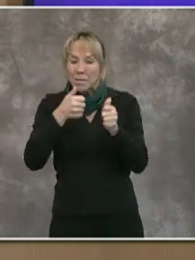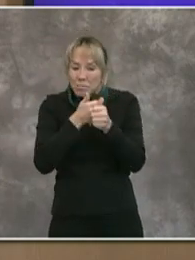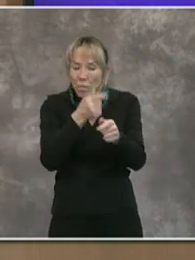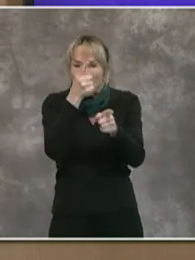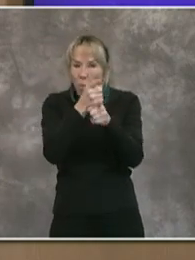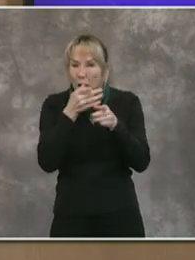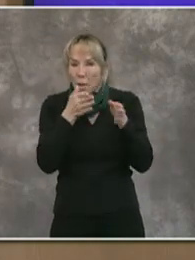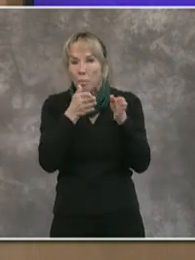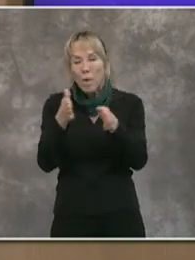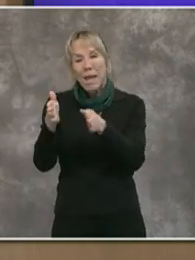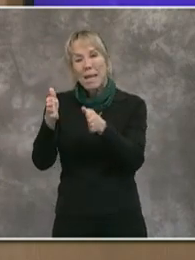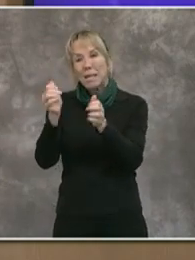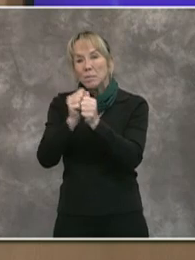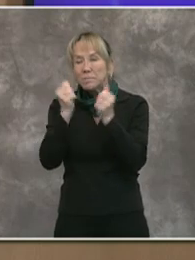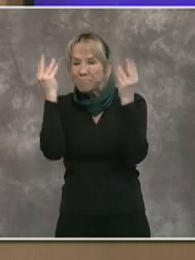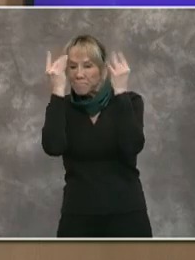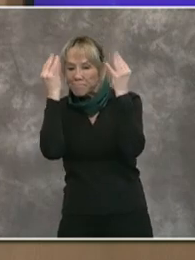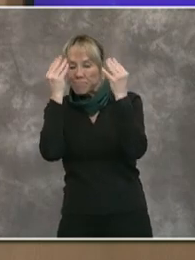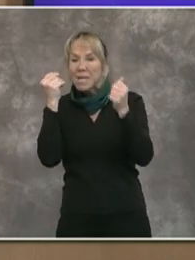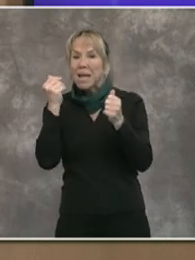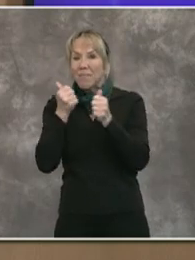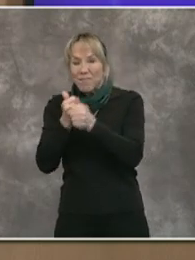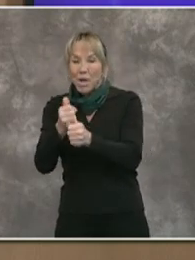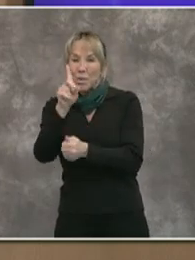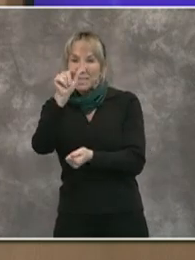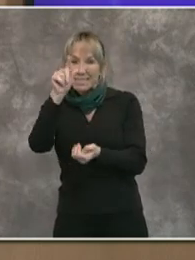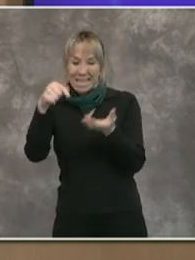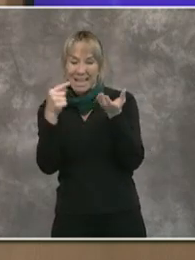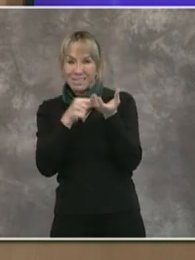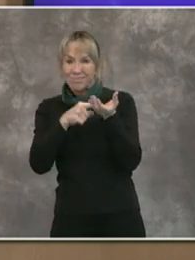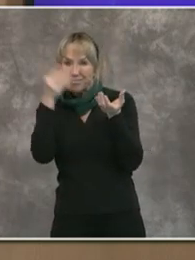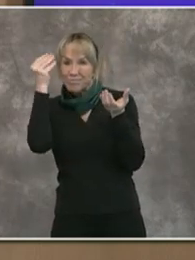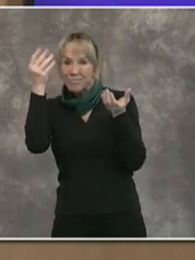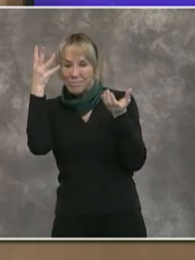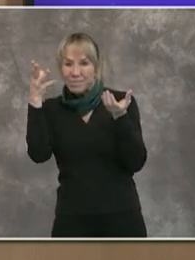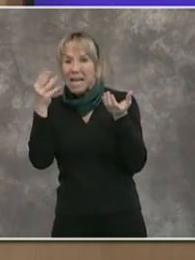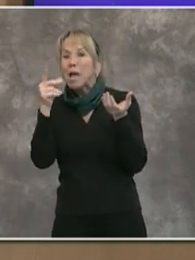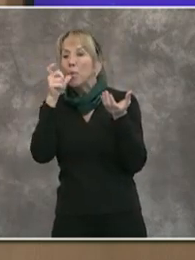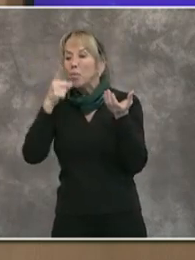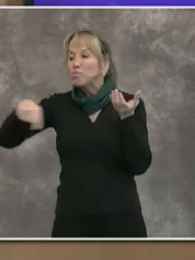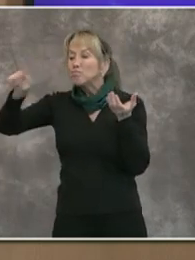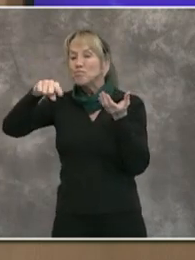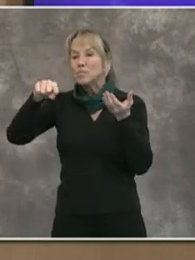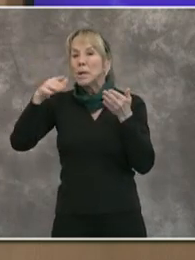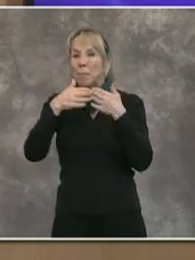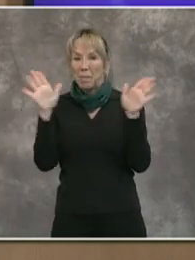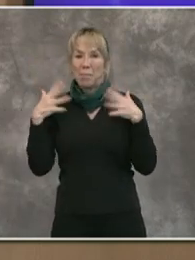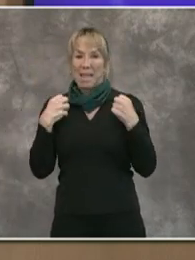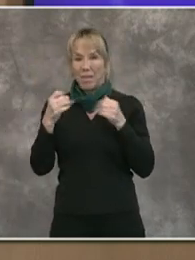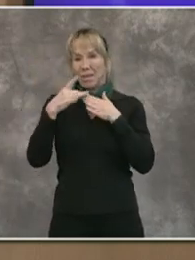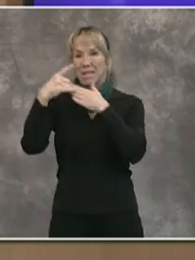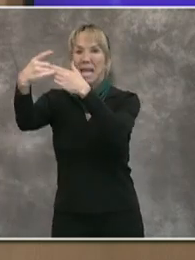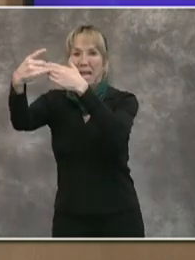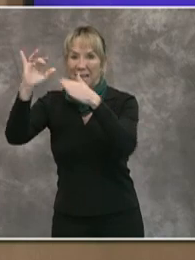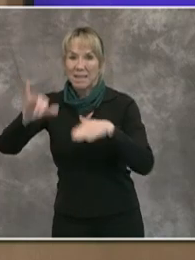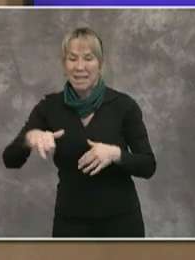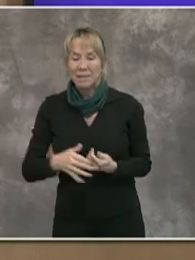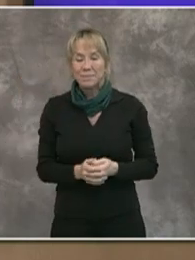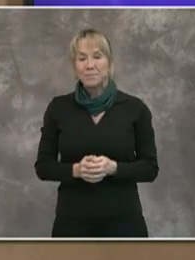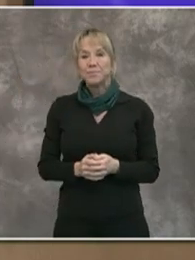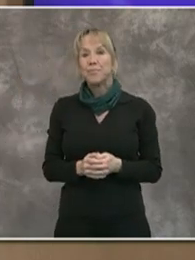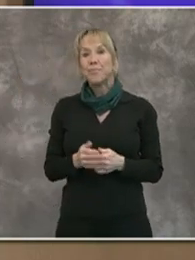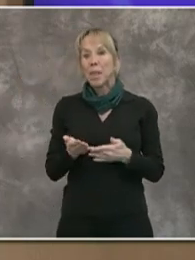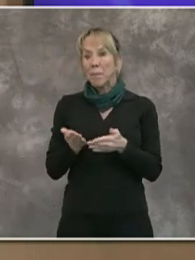We do it in a data-driven way. And we do it in a way guided by public health. Before we get to that, I want to address the issue of